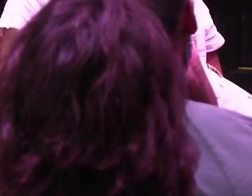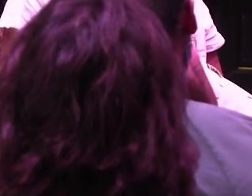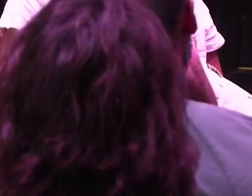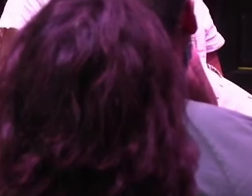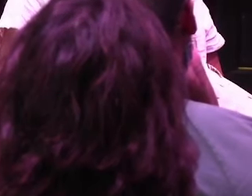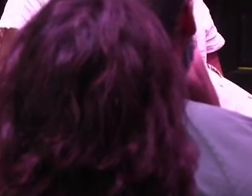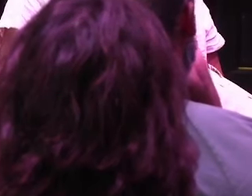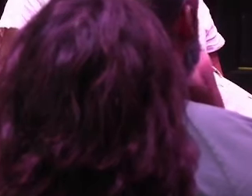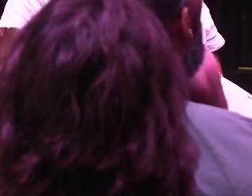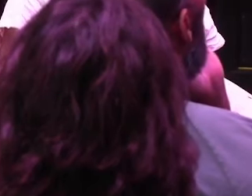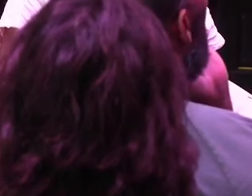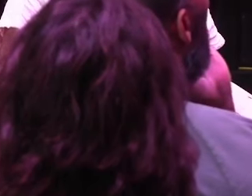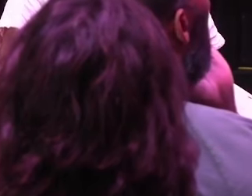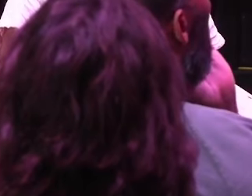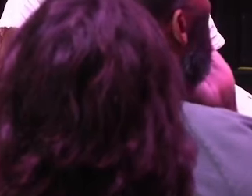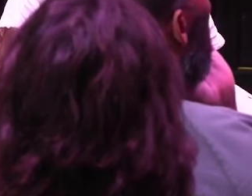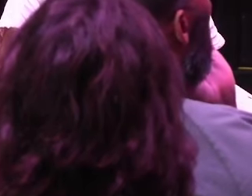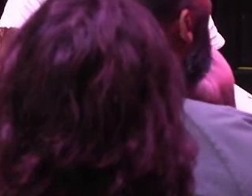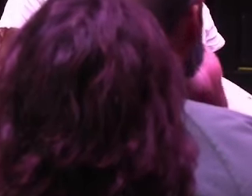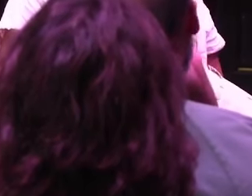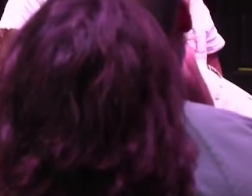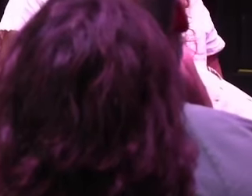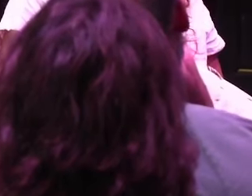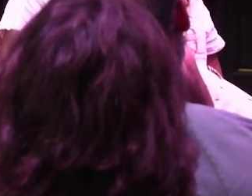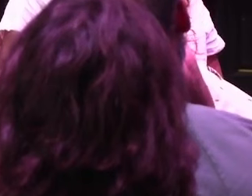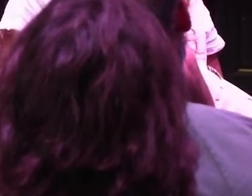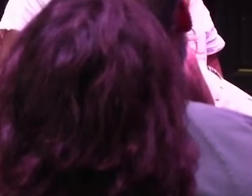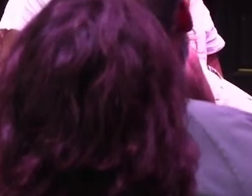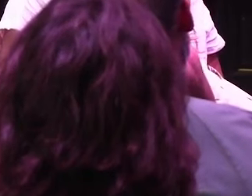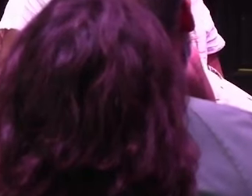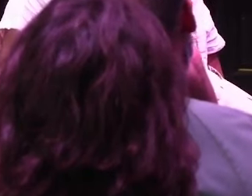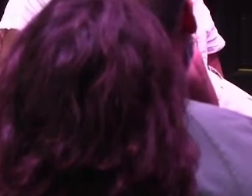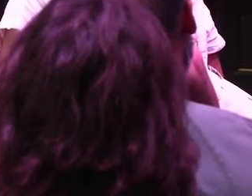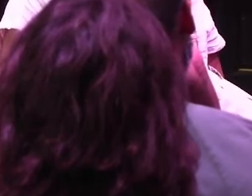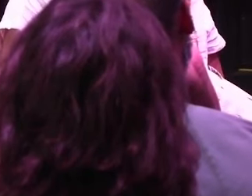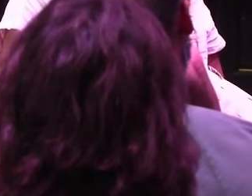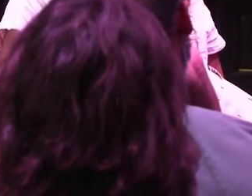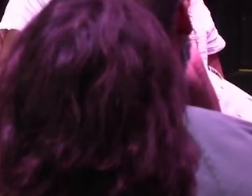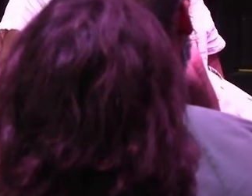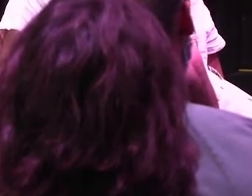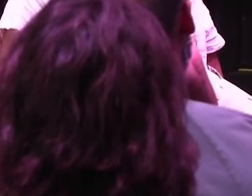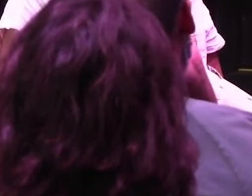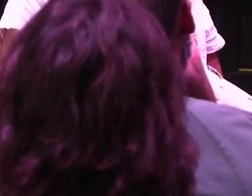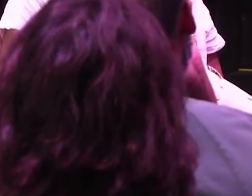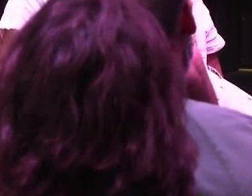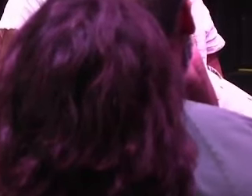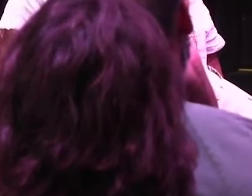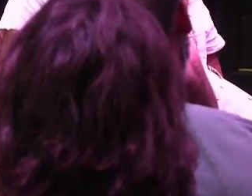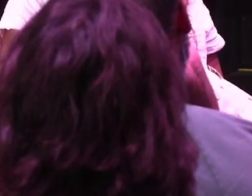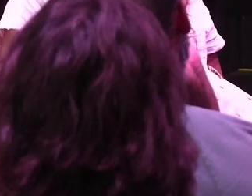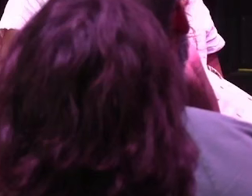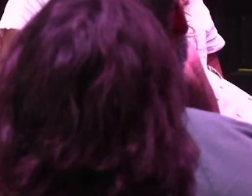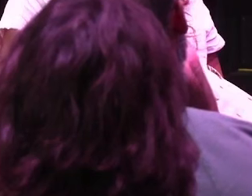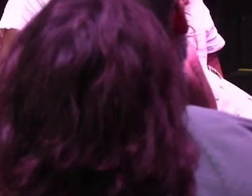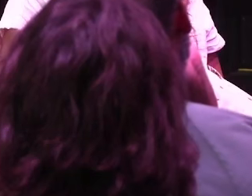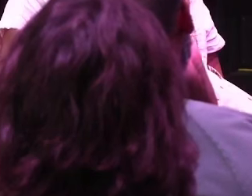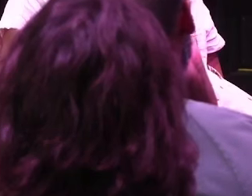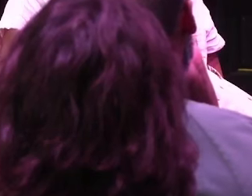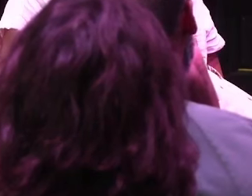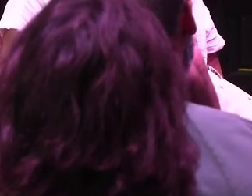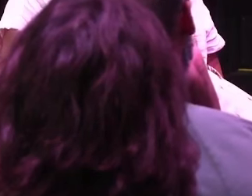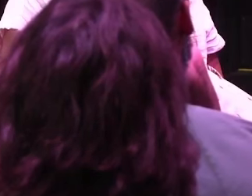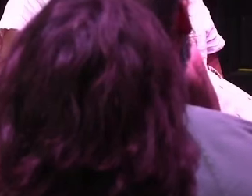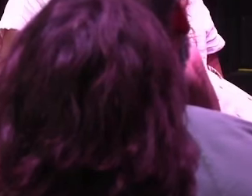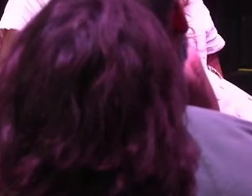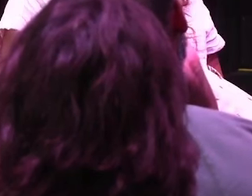To legitimize ourselves. But actually in doing so, we broke our relationship to the public. Mm-hmm.